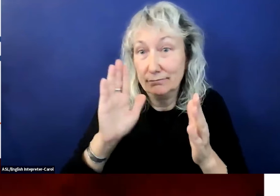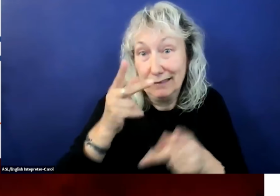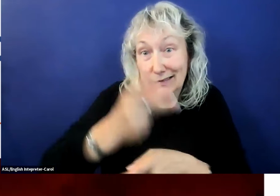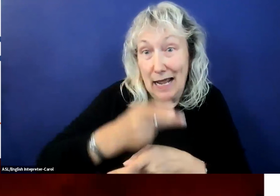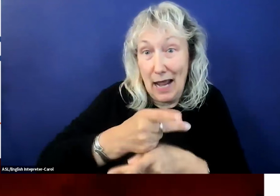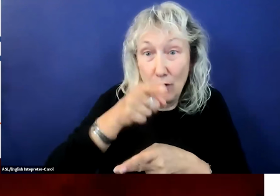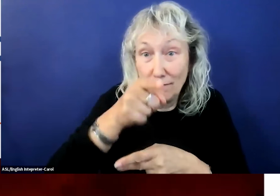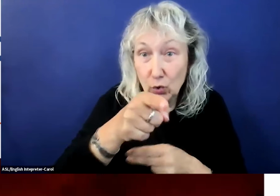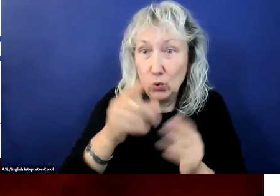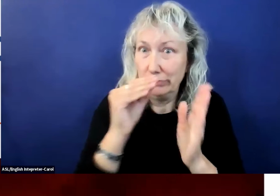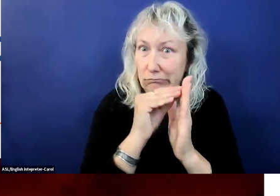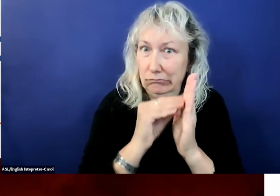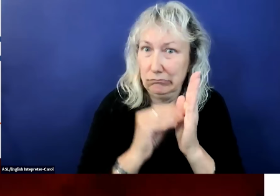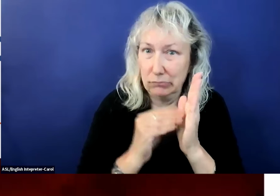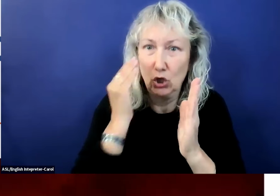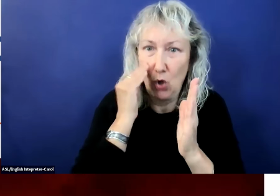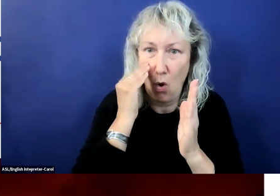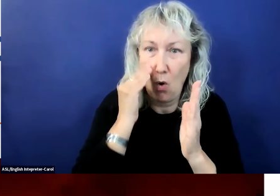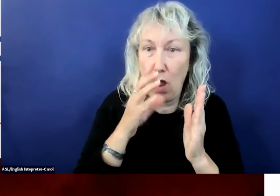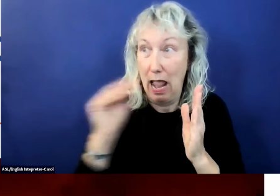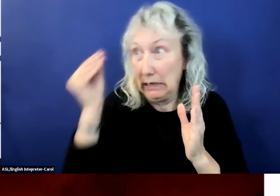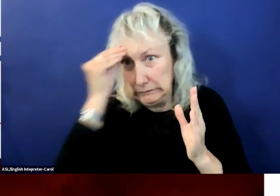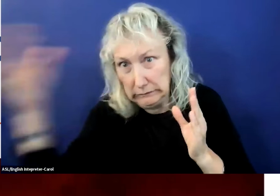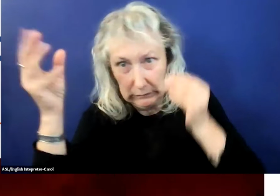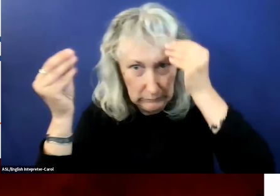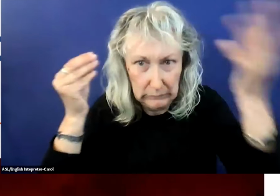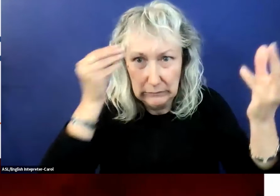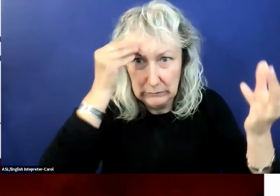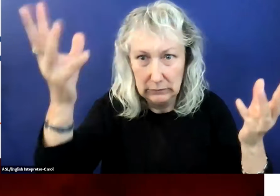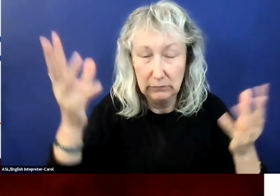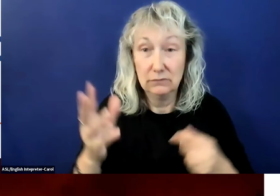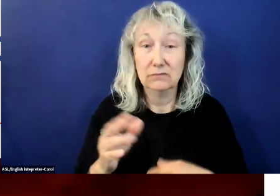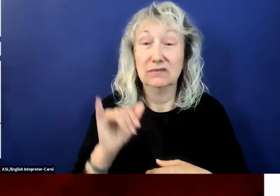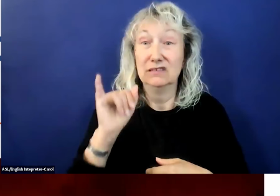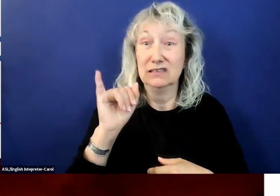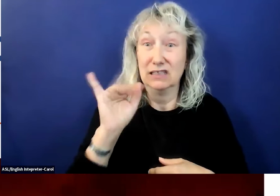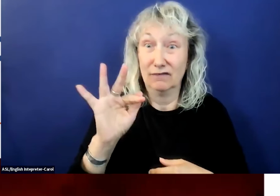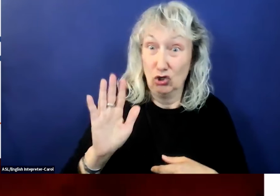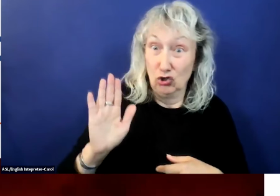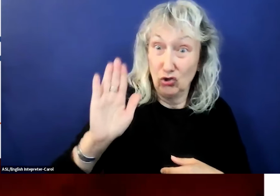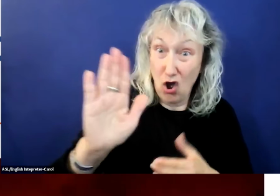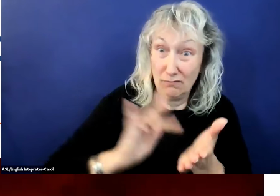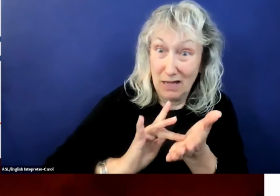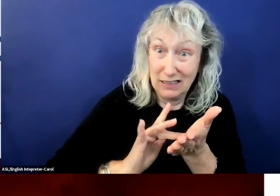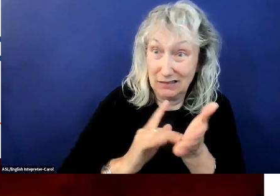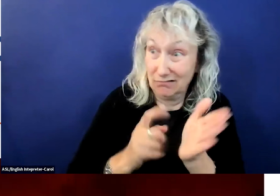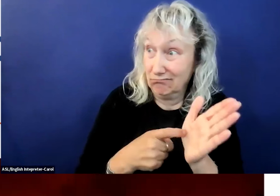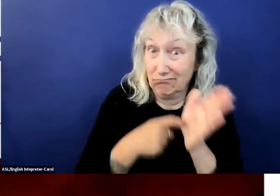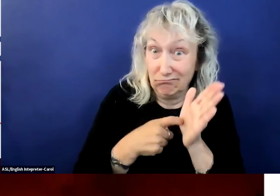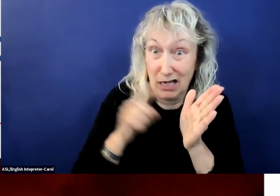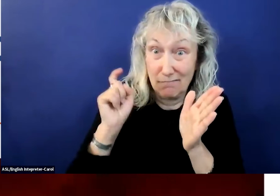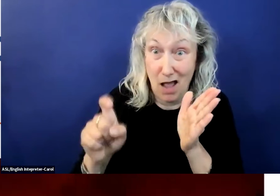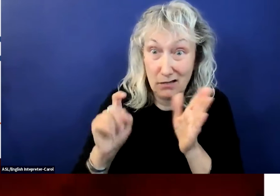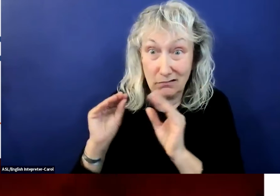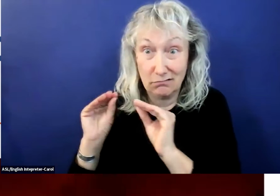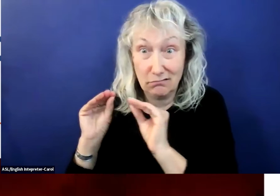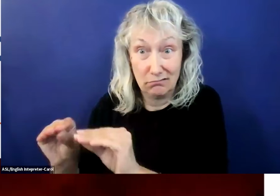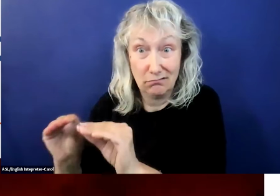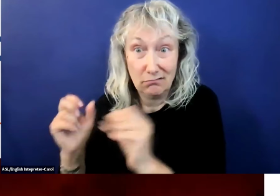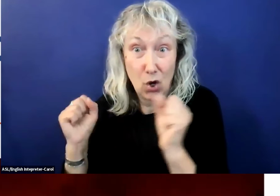If your medications require refrigeration, You can keep a portable cooler and ice packs